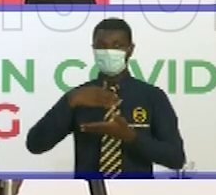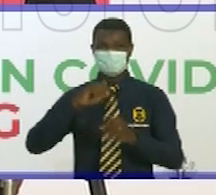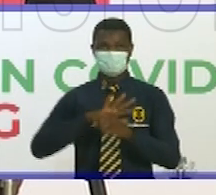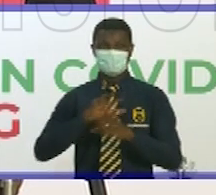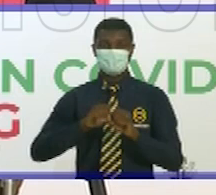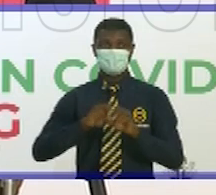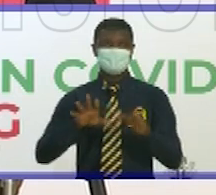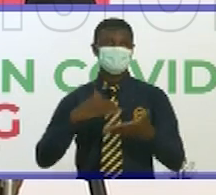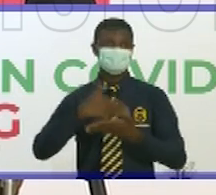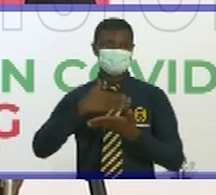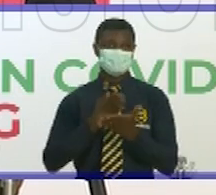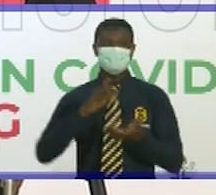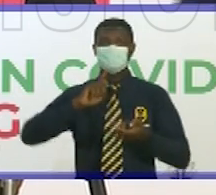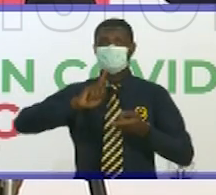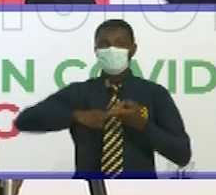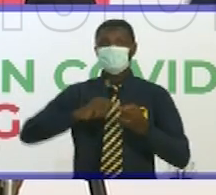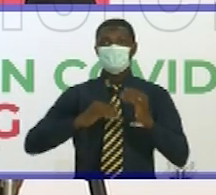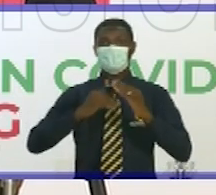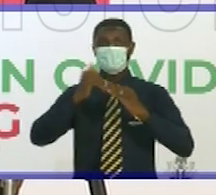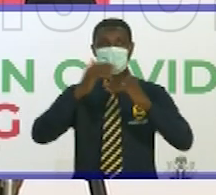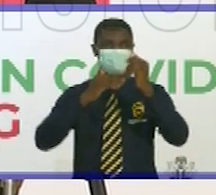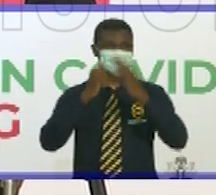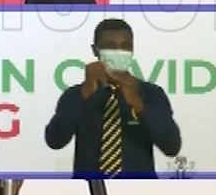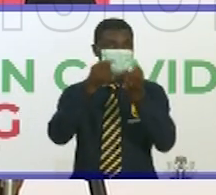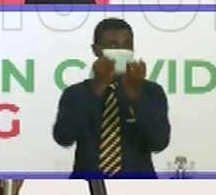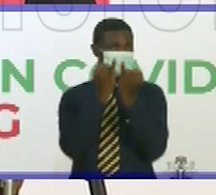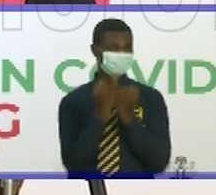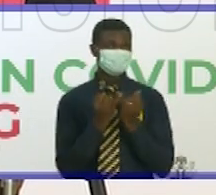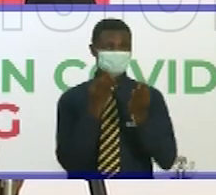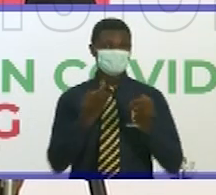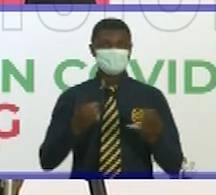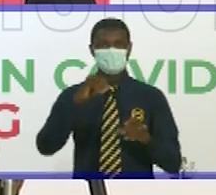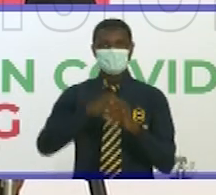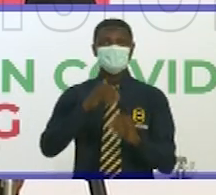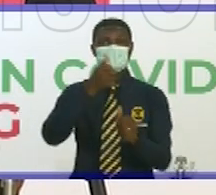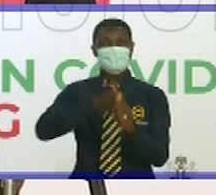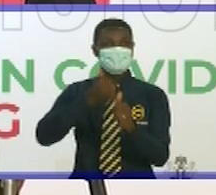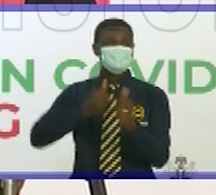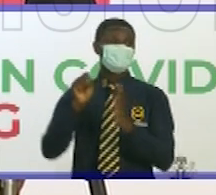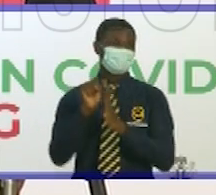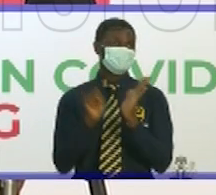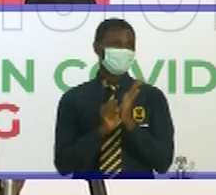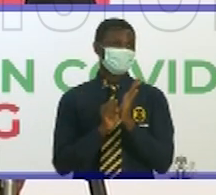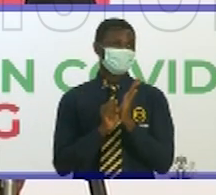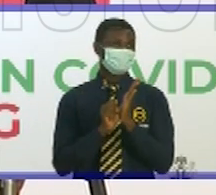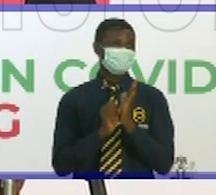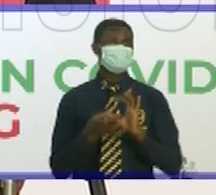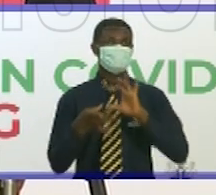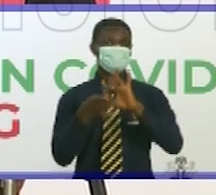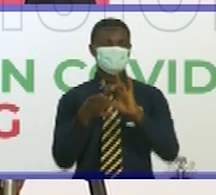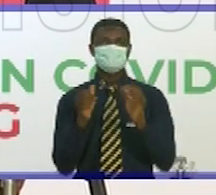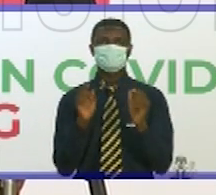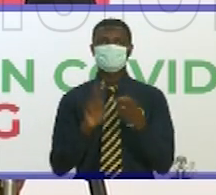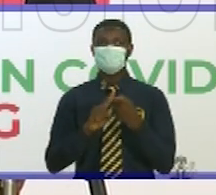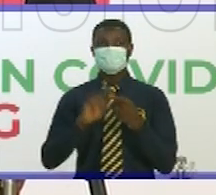build an isolation and treatment facility in every state. linked to a federal medical center or a